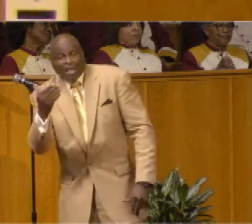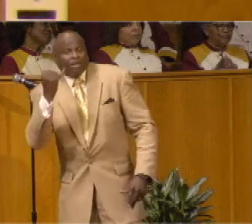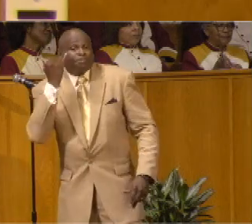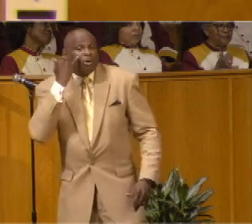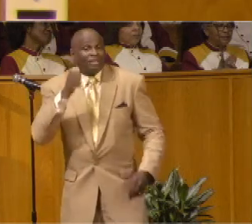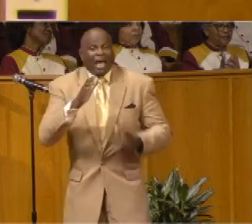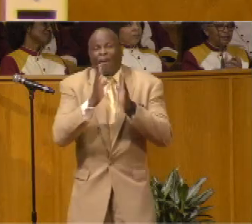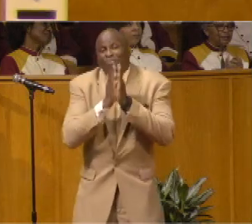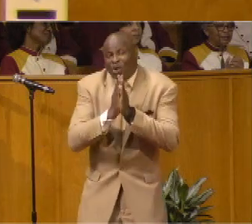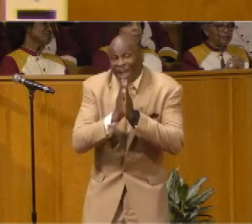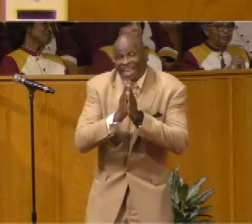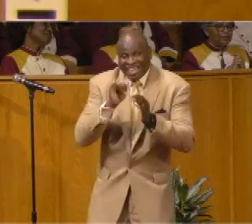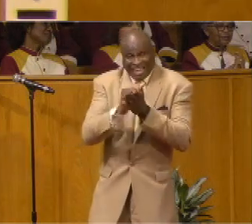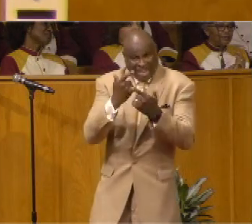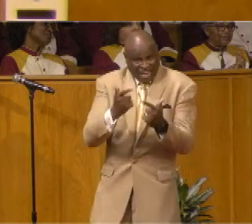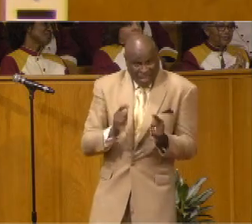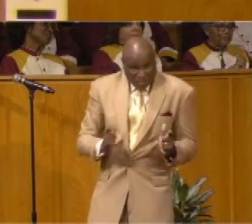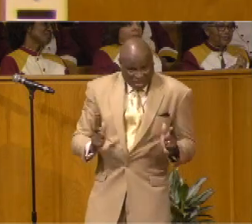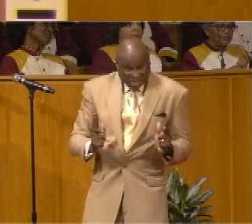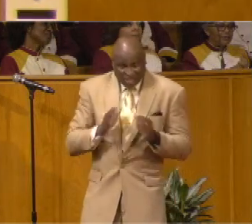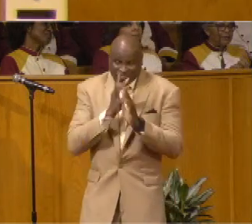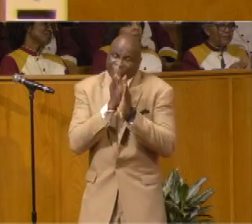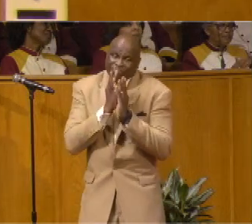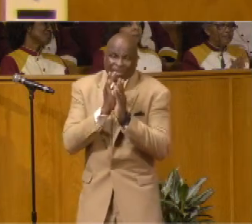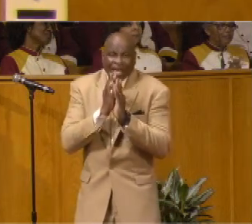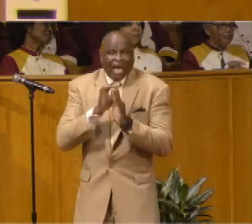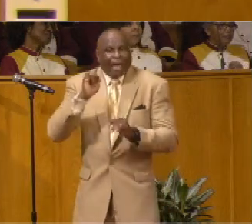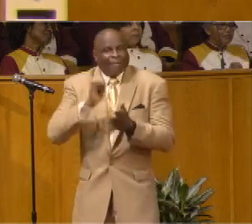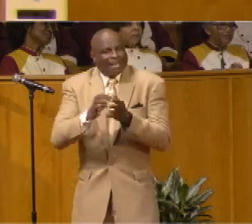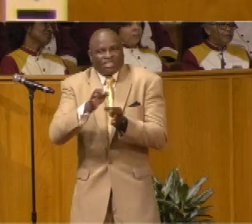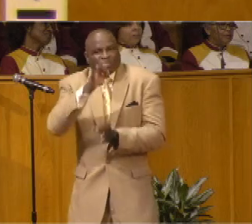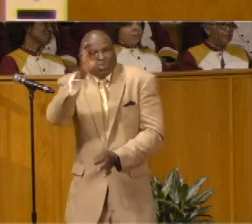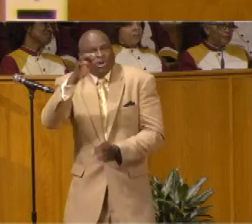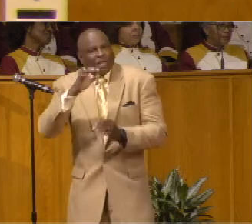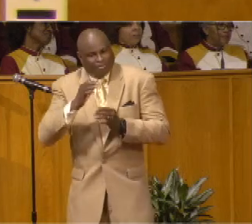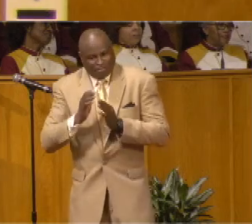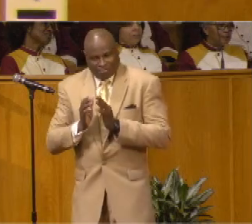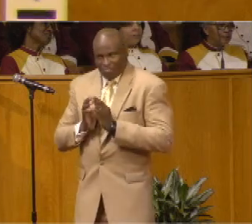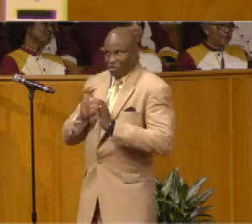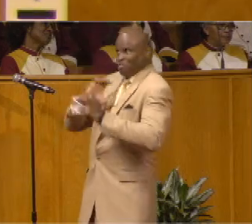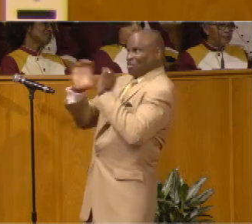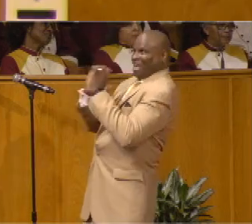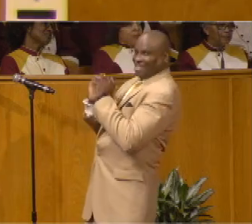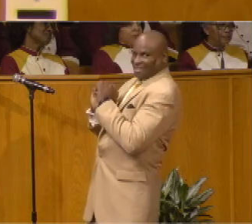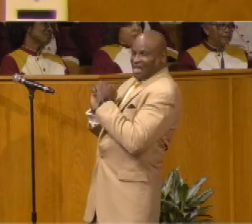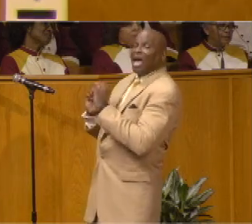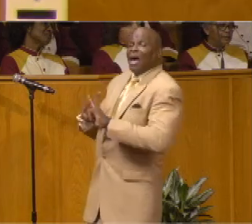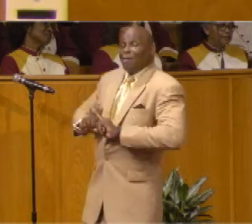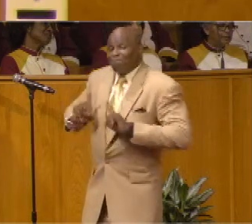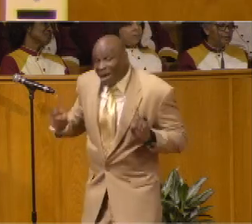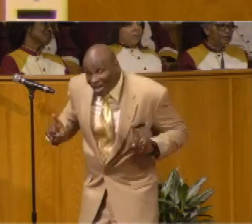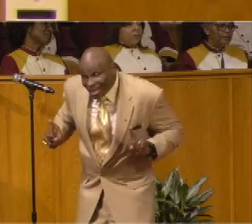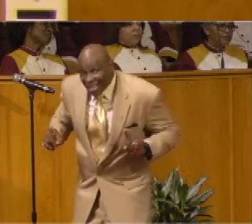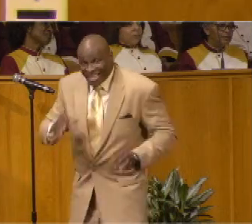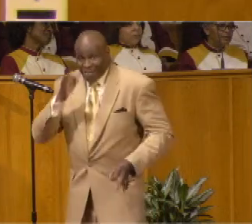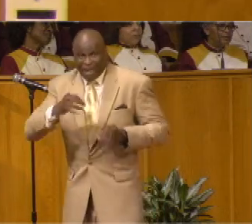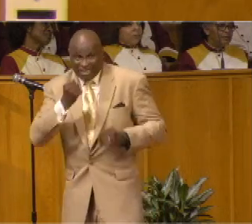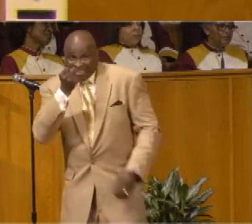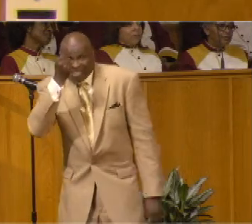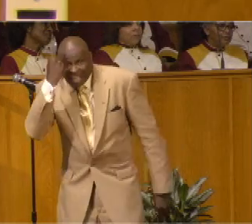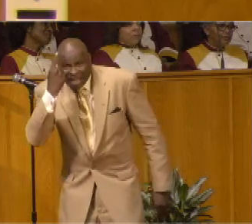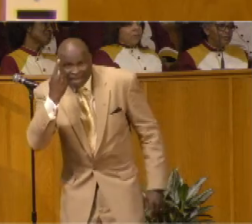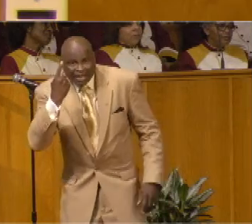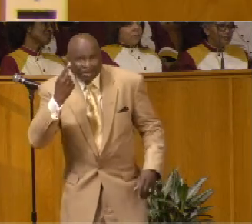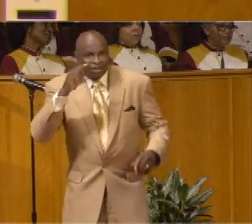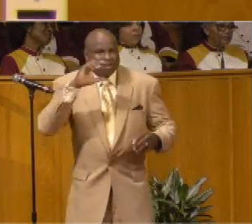I pray in a tongue, my spirit prays, but my understanding